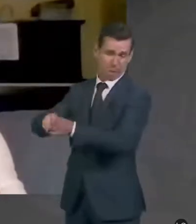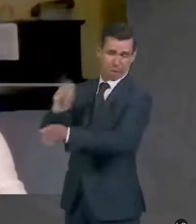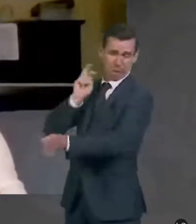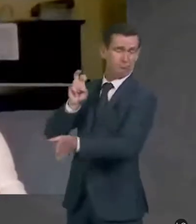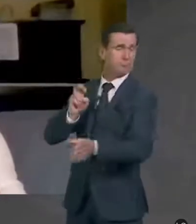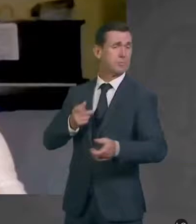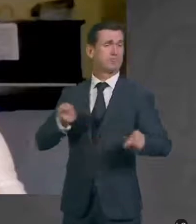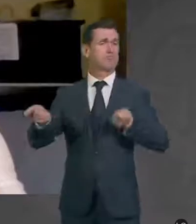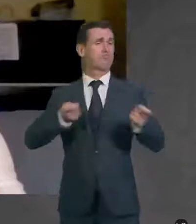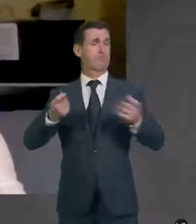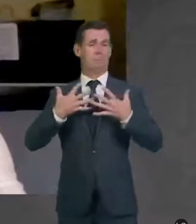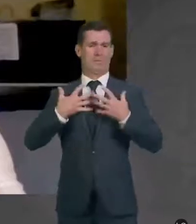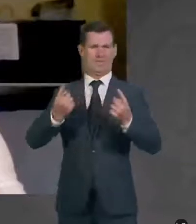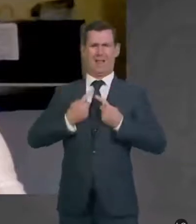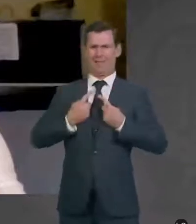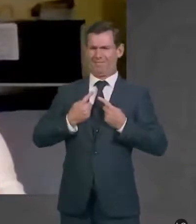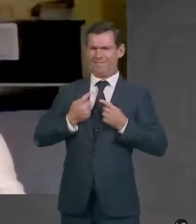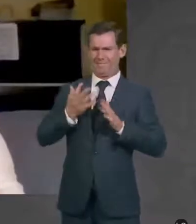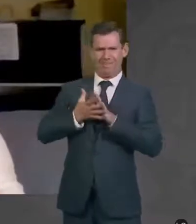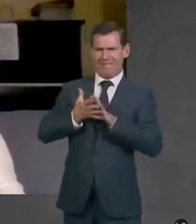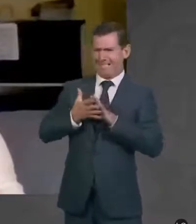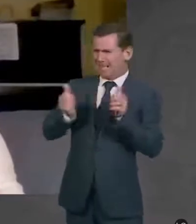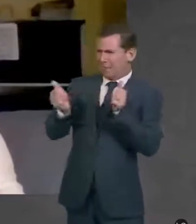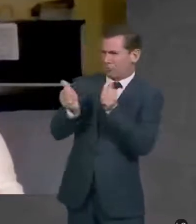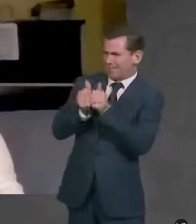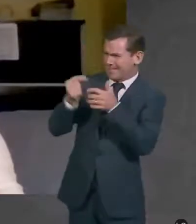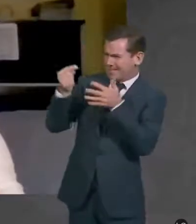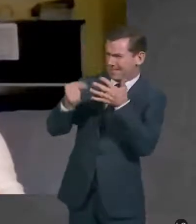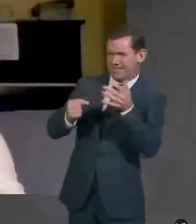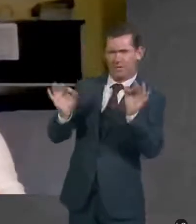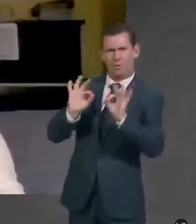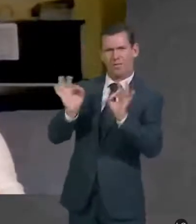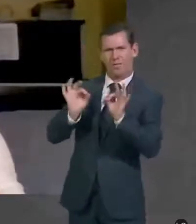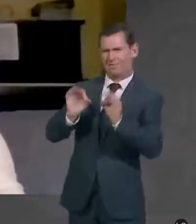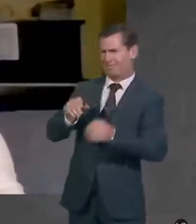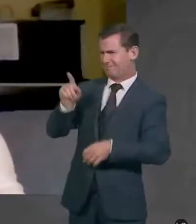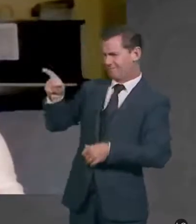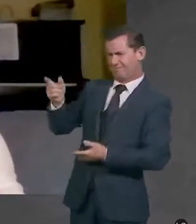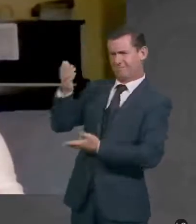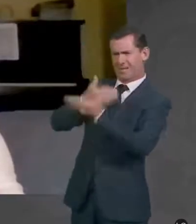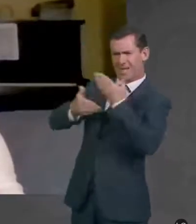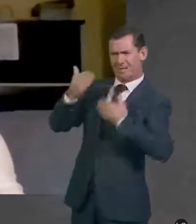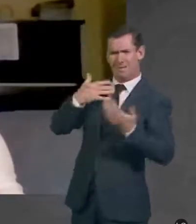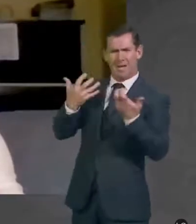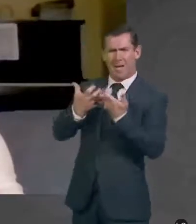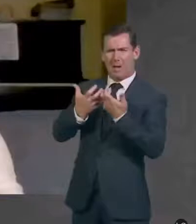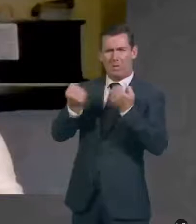have. How do you explain that to people, for example, in the car industry, who will face tariffs of